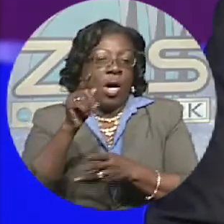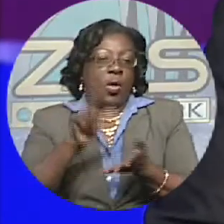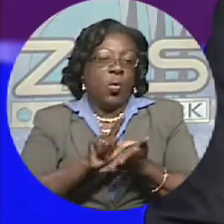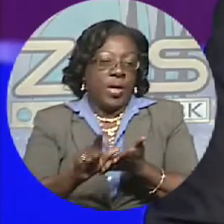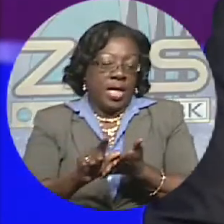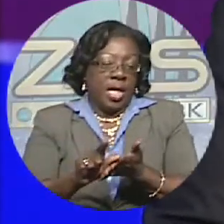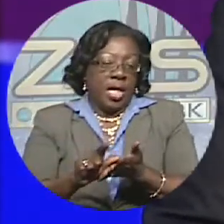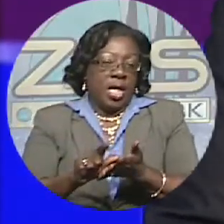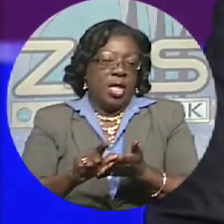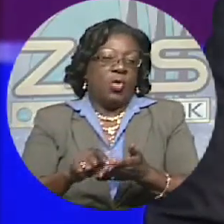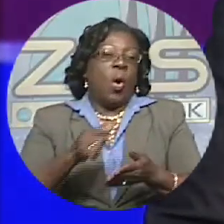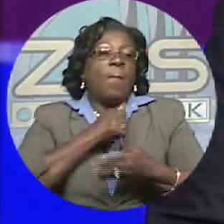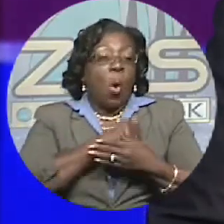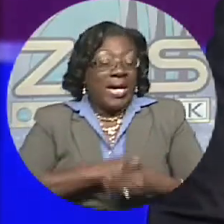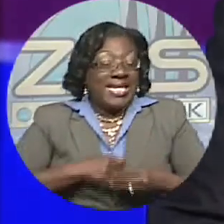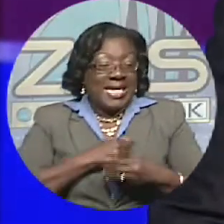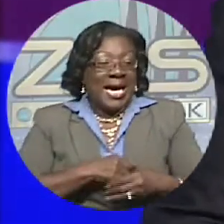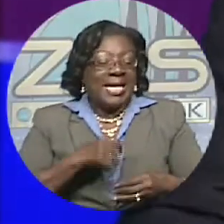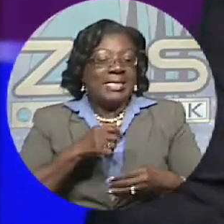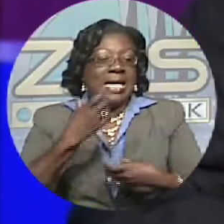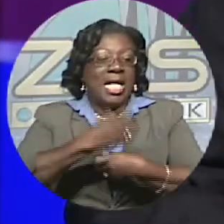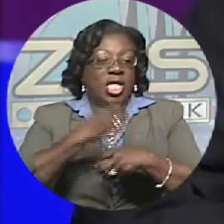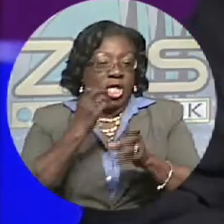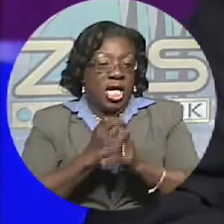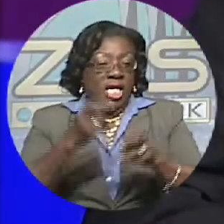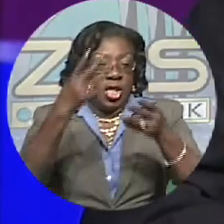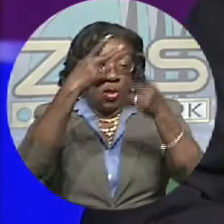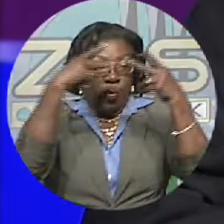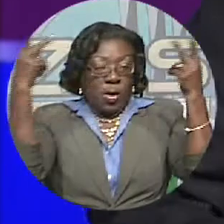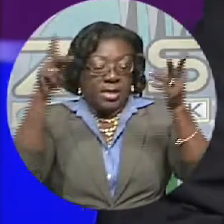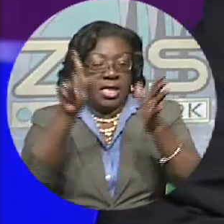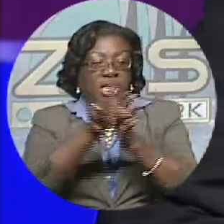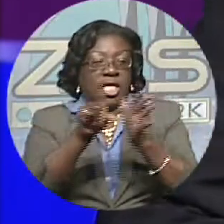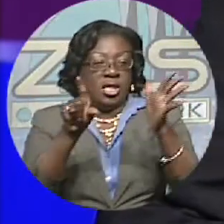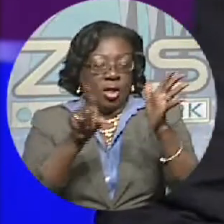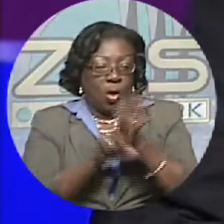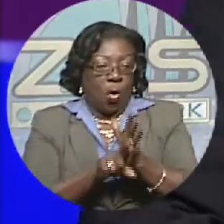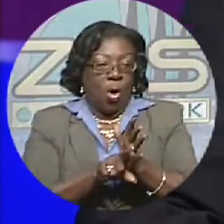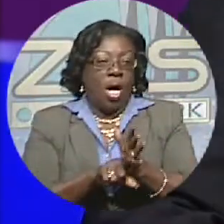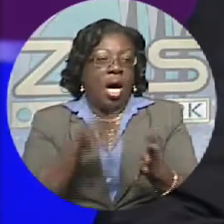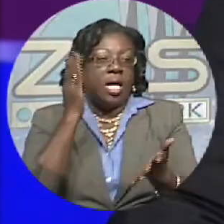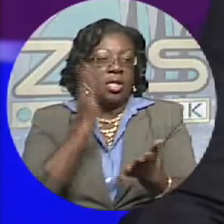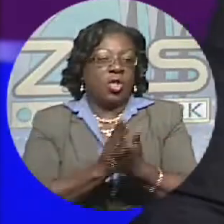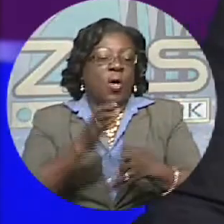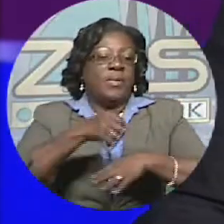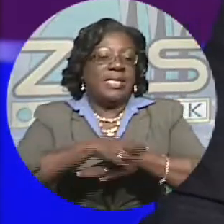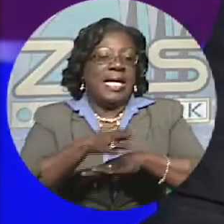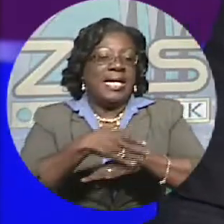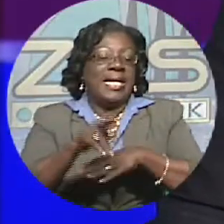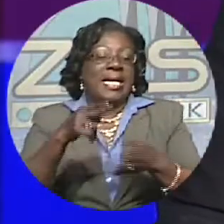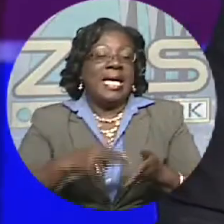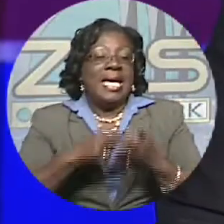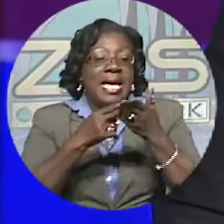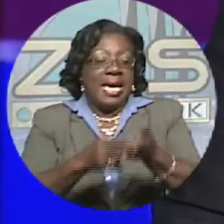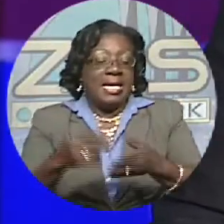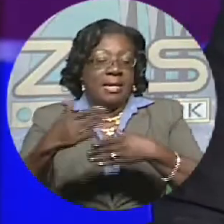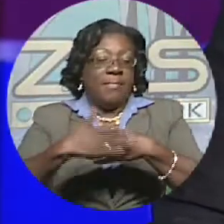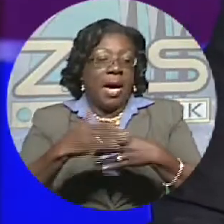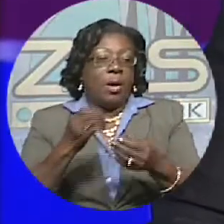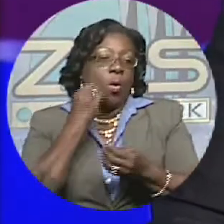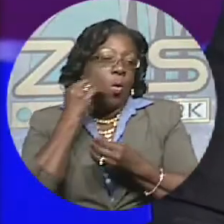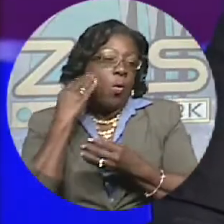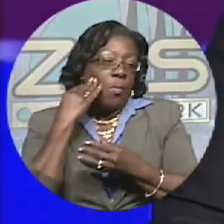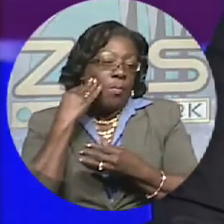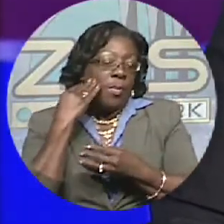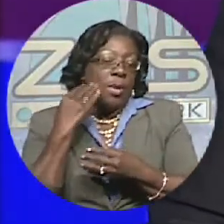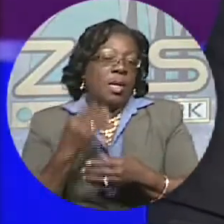immigration policy. Representative Campbell may be well known in Little Haiti, where she represents, but in the Bahamas, most people were simply unaware